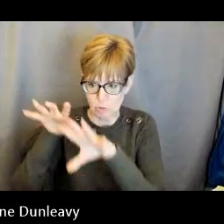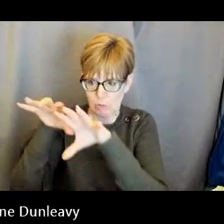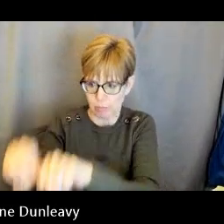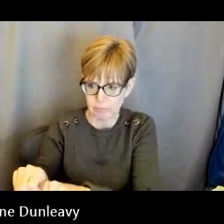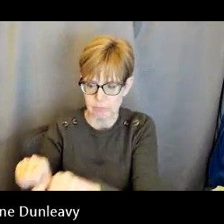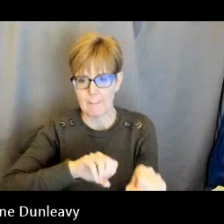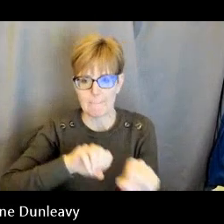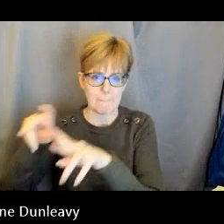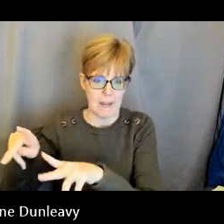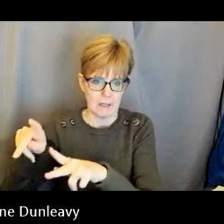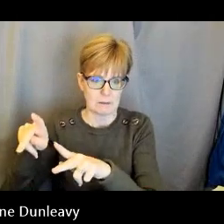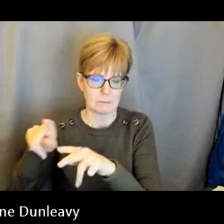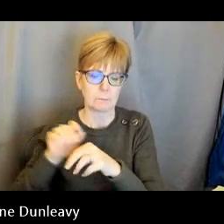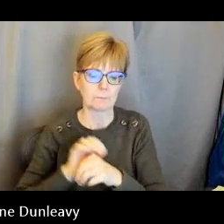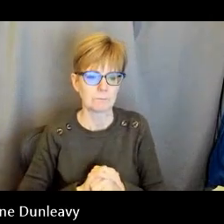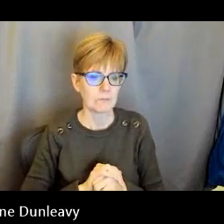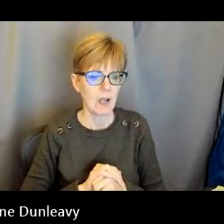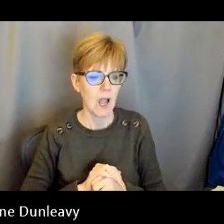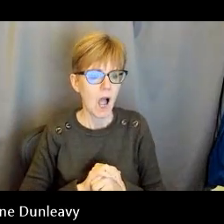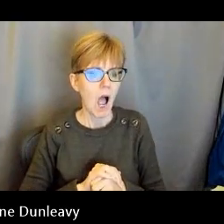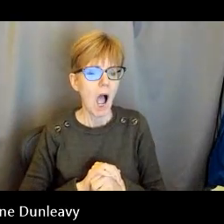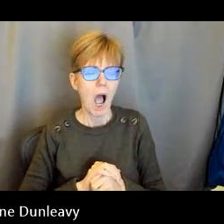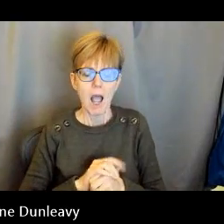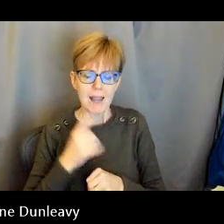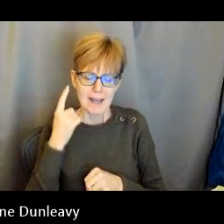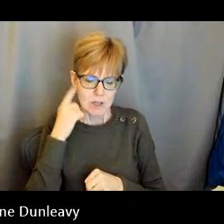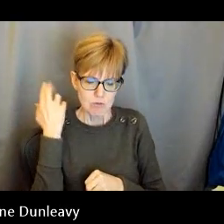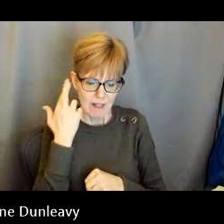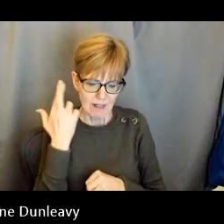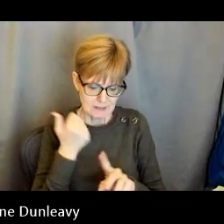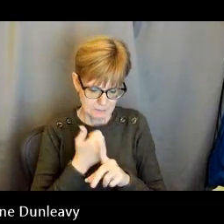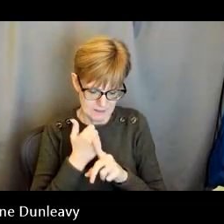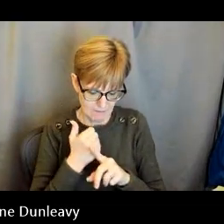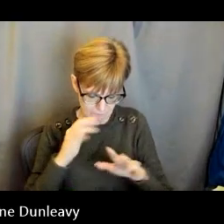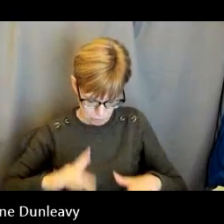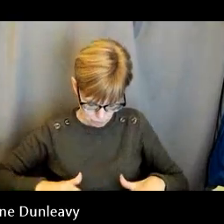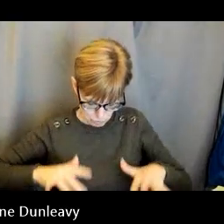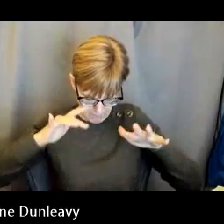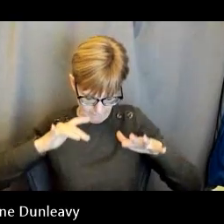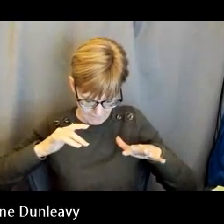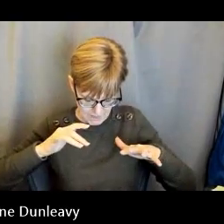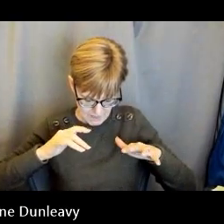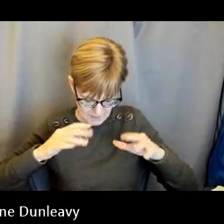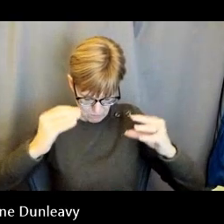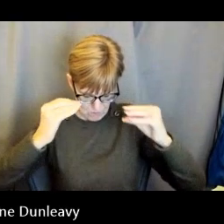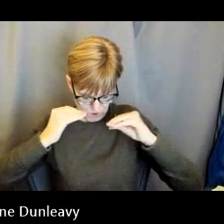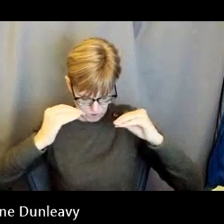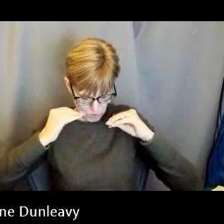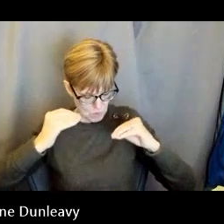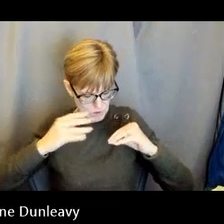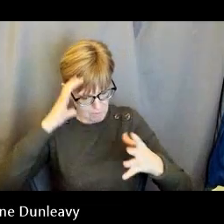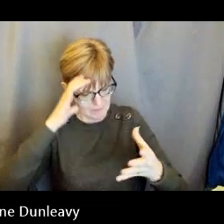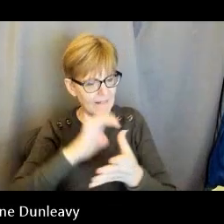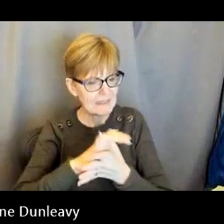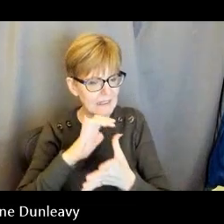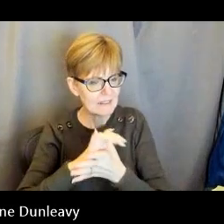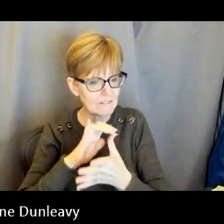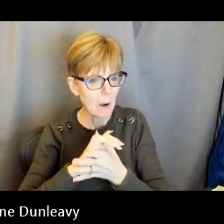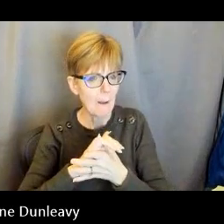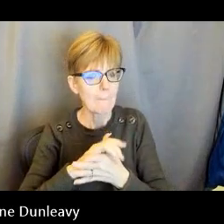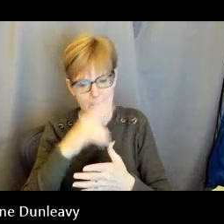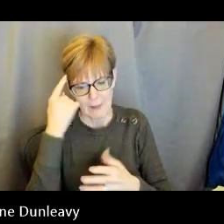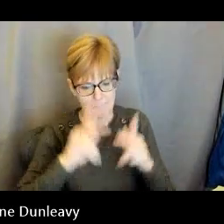just committed more crimes. And even though he was the principal of one of the largest schools in Southern